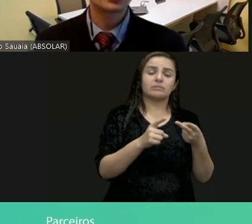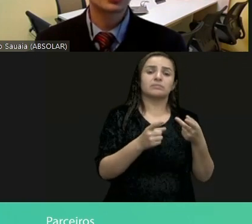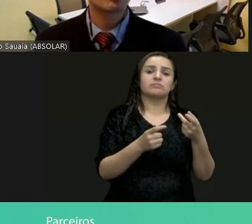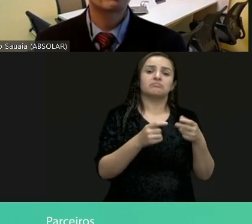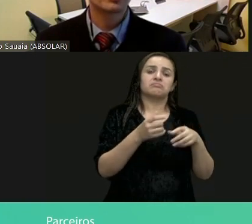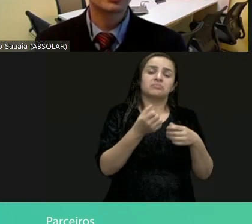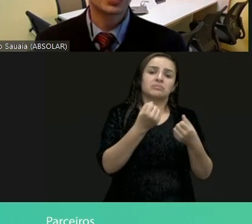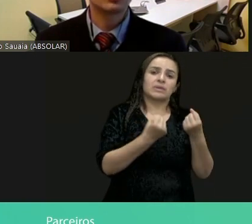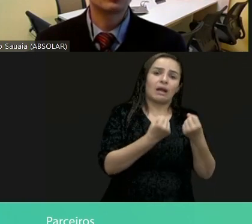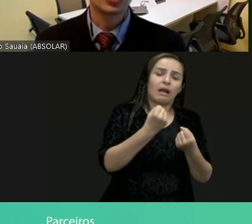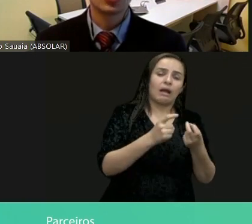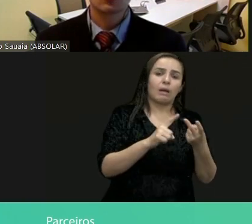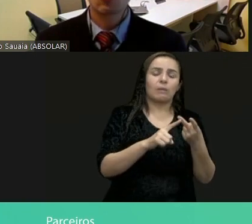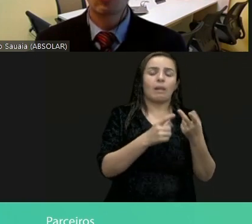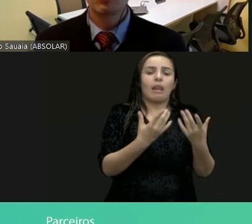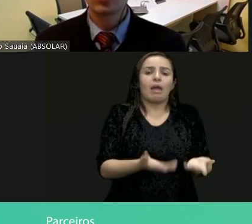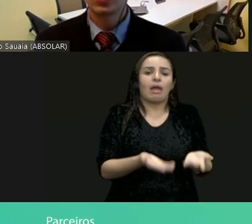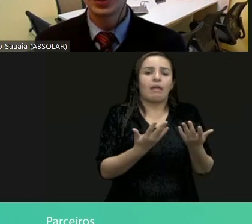light vehicles,